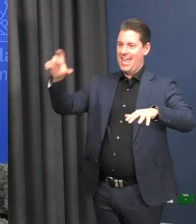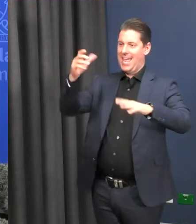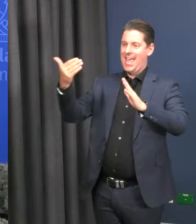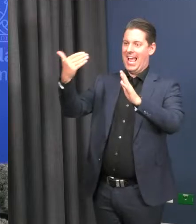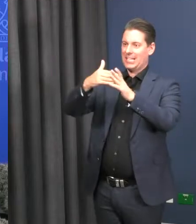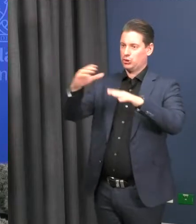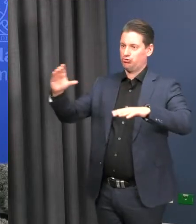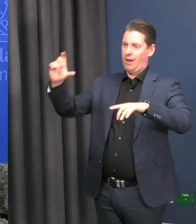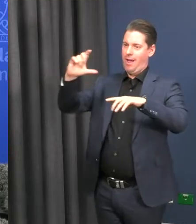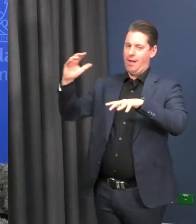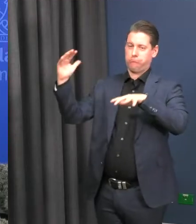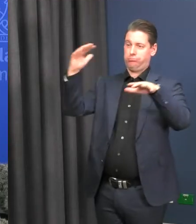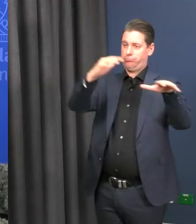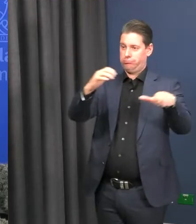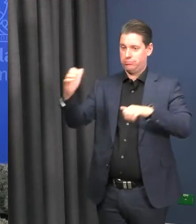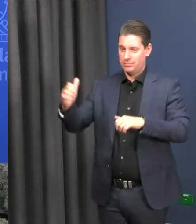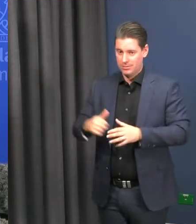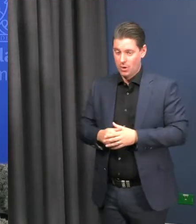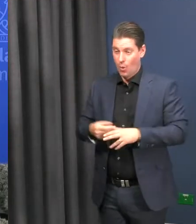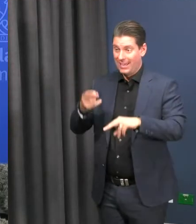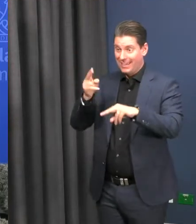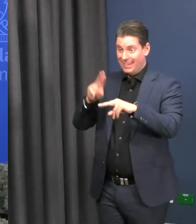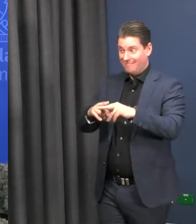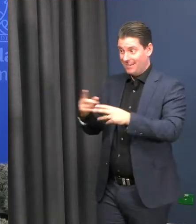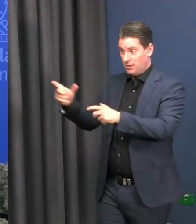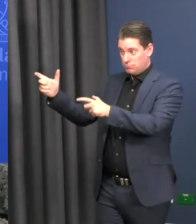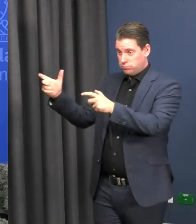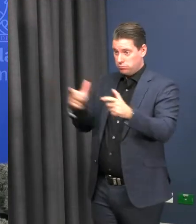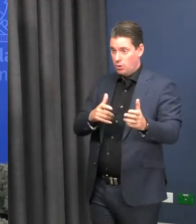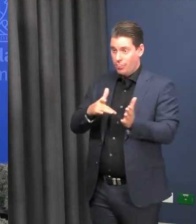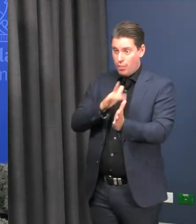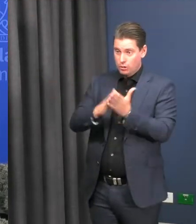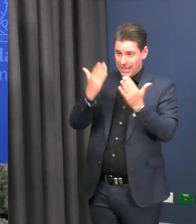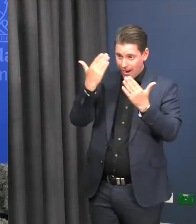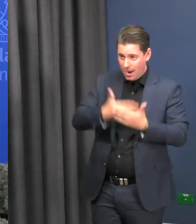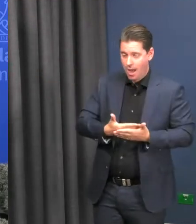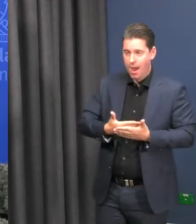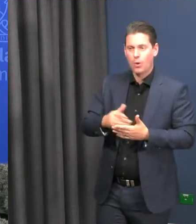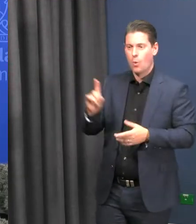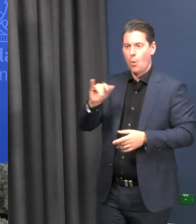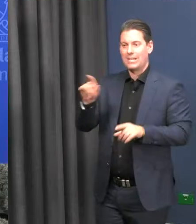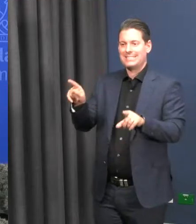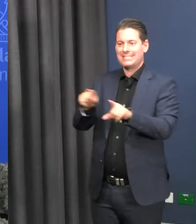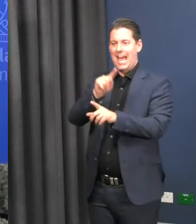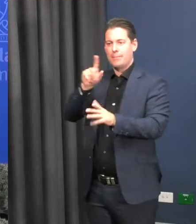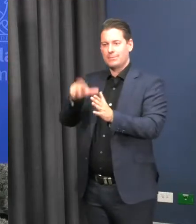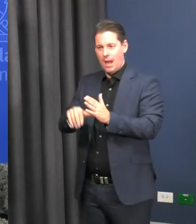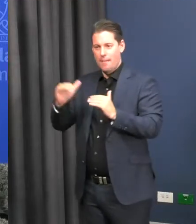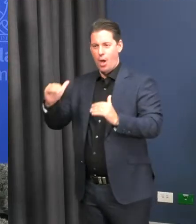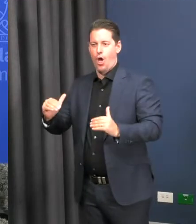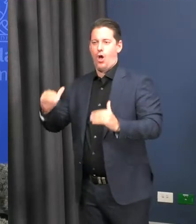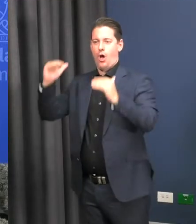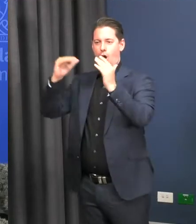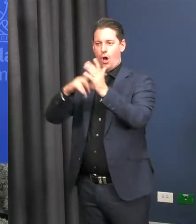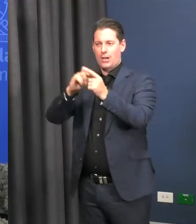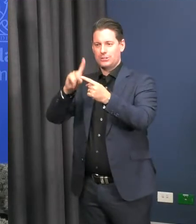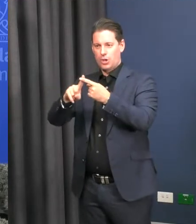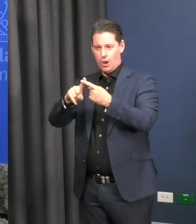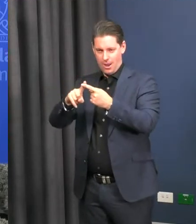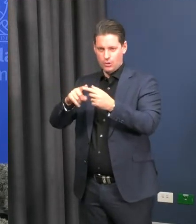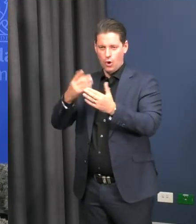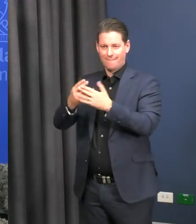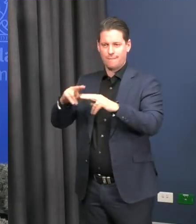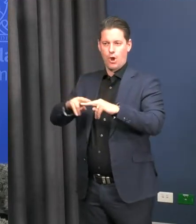crosses. Does it cross at high tide on Friday morning? That is still a possibility, but it is very dependent on the timing and the